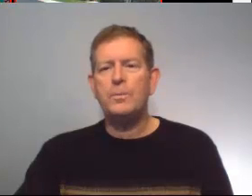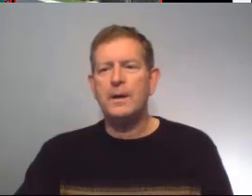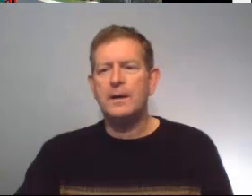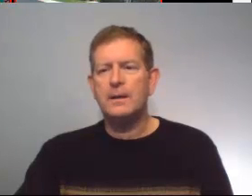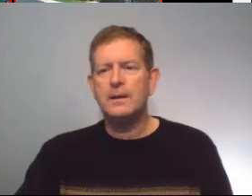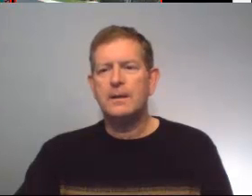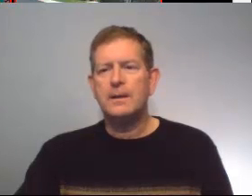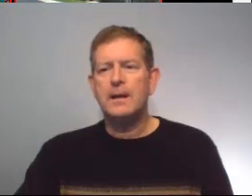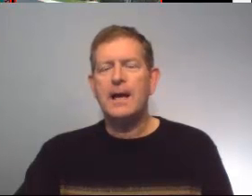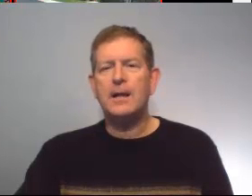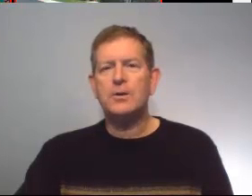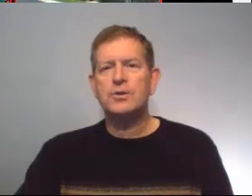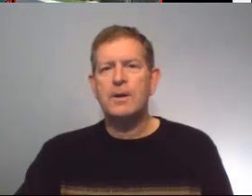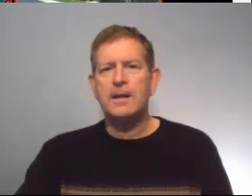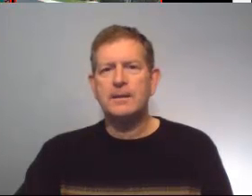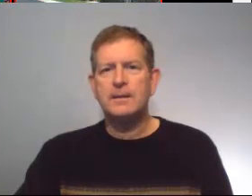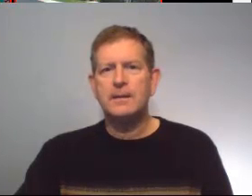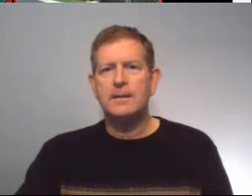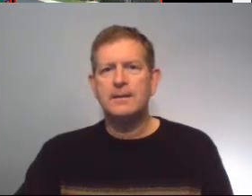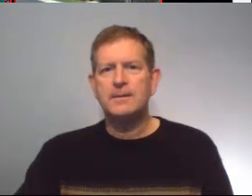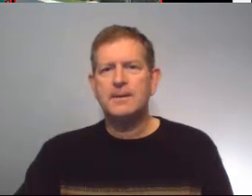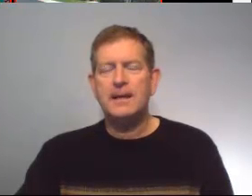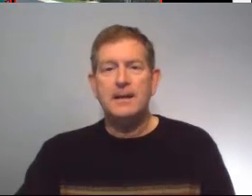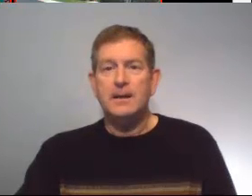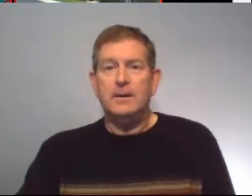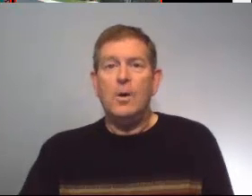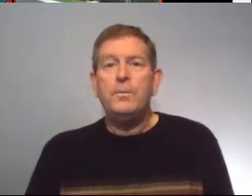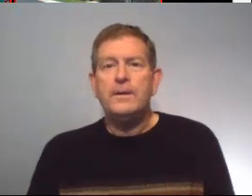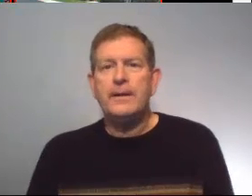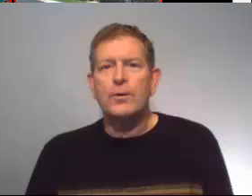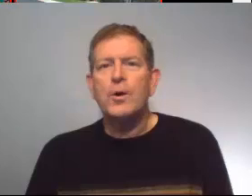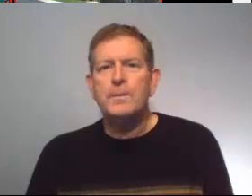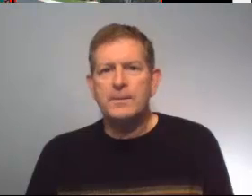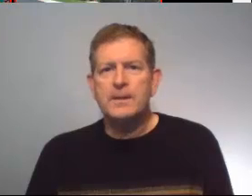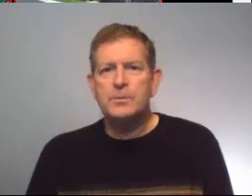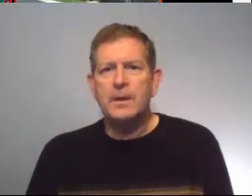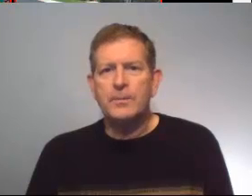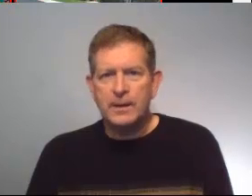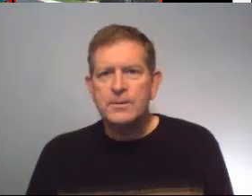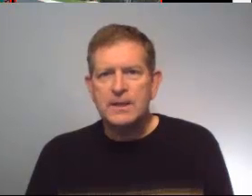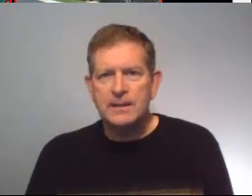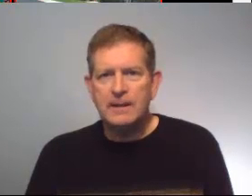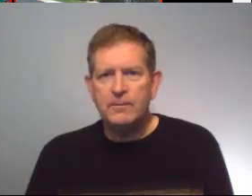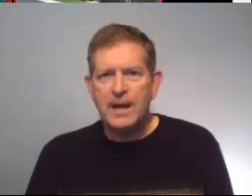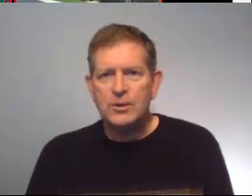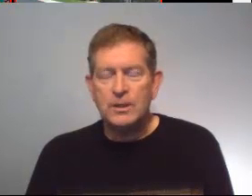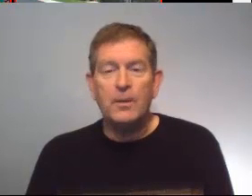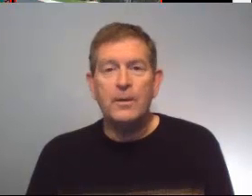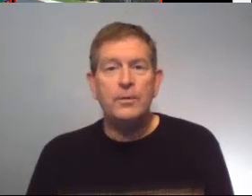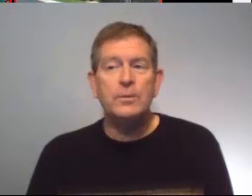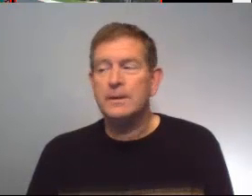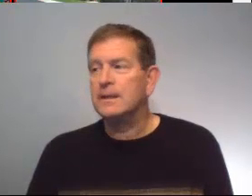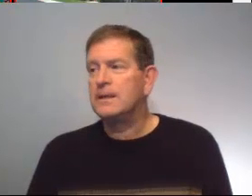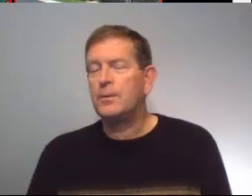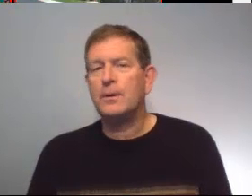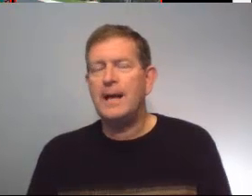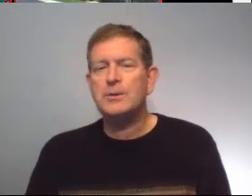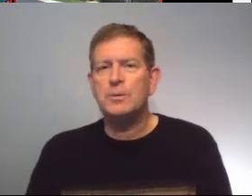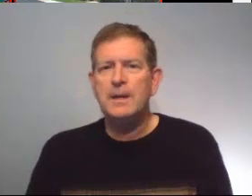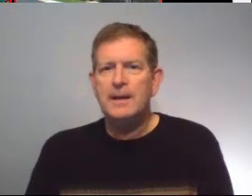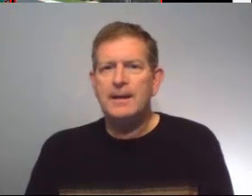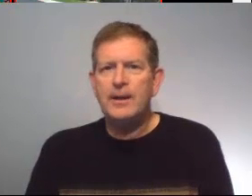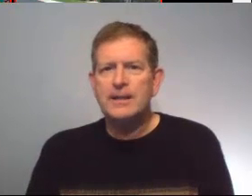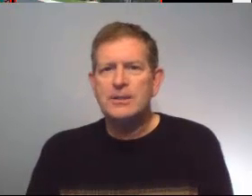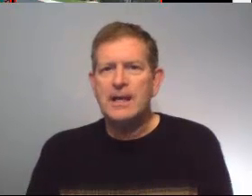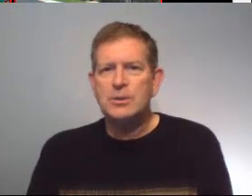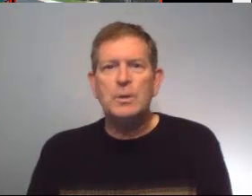la ropa, el train. Okay? Hopefully you've never heard me up to this point pronouncing in that fashion, although if you were in a typical